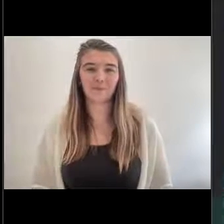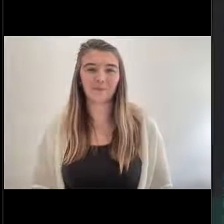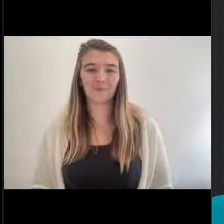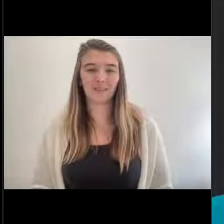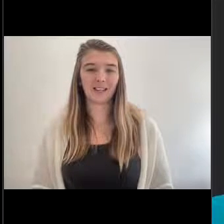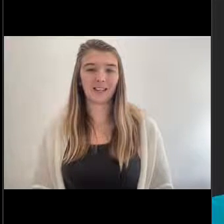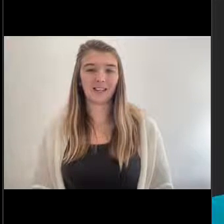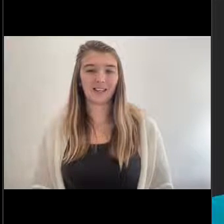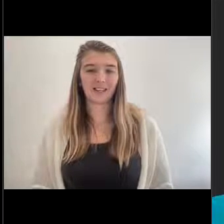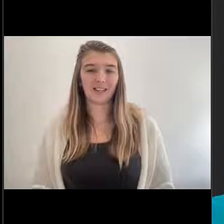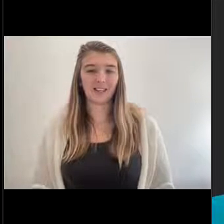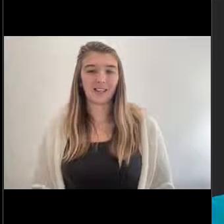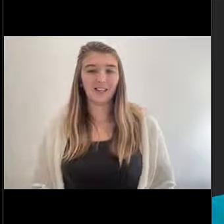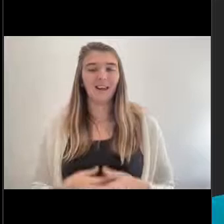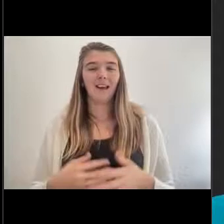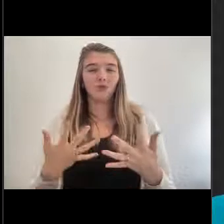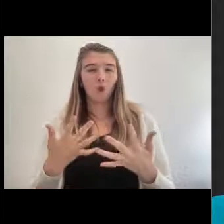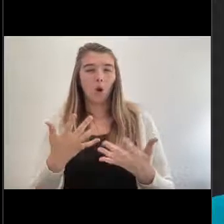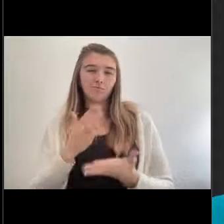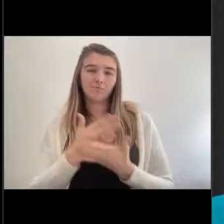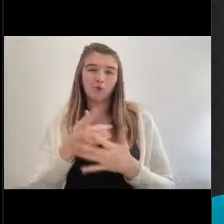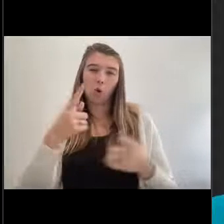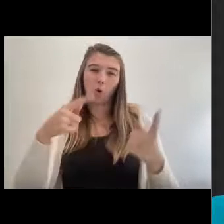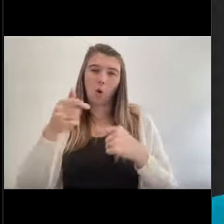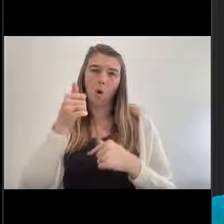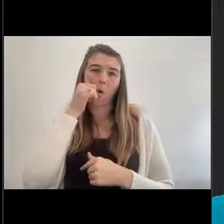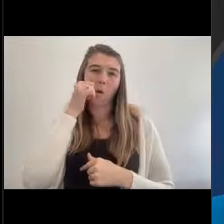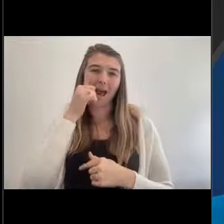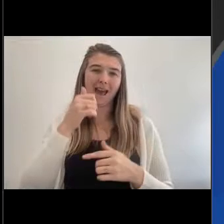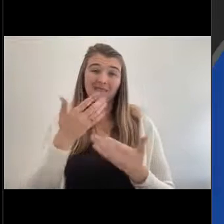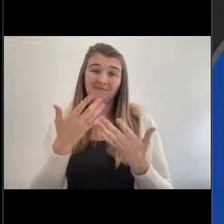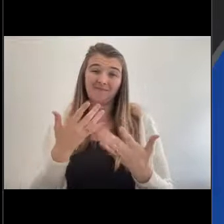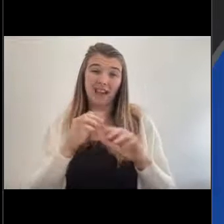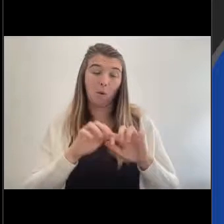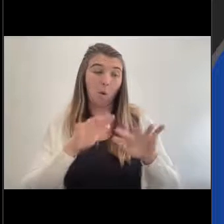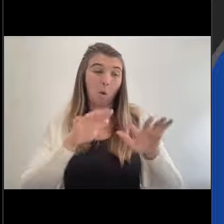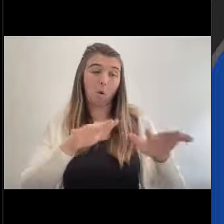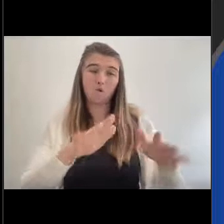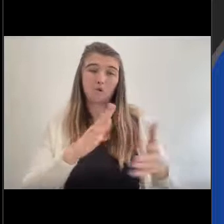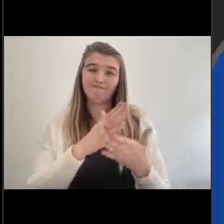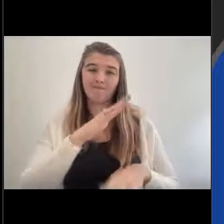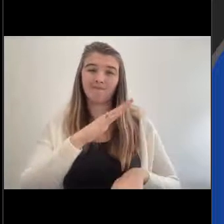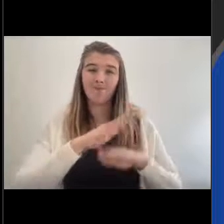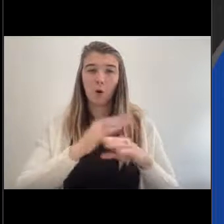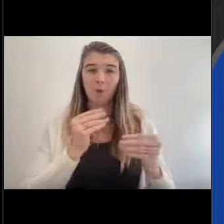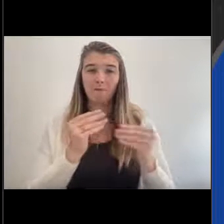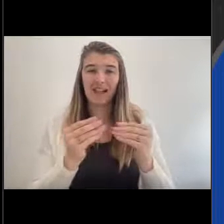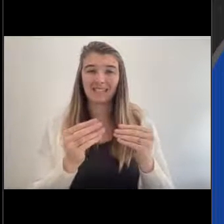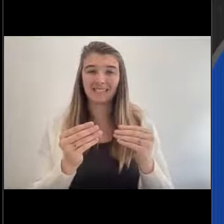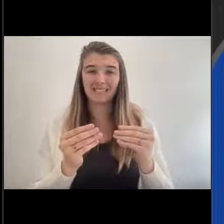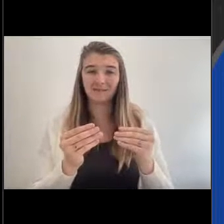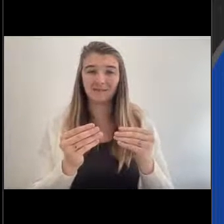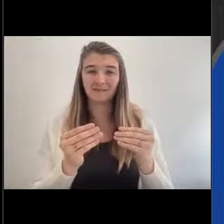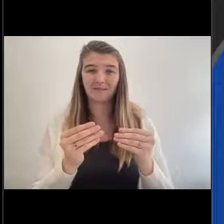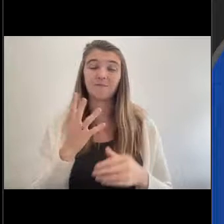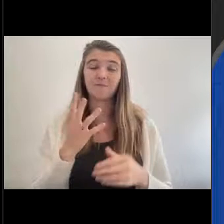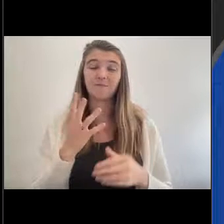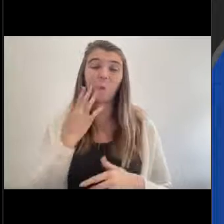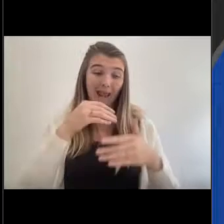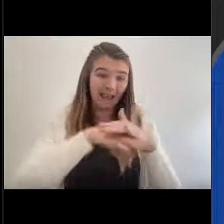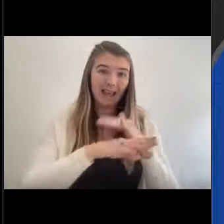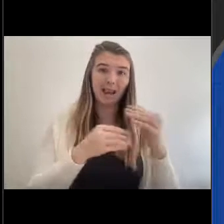So as I'm sure that you're all aware, the oceans are now full of plastics. And once in the oceans, these plastics experience a range of different